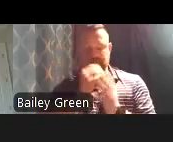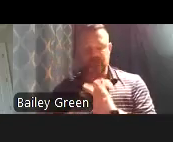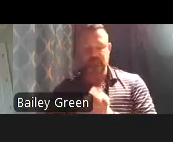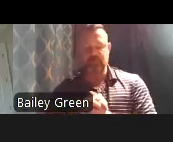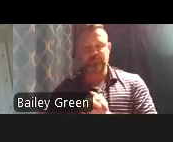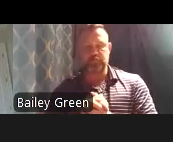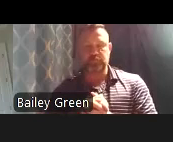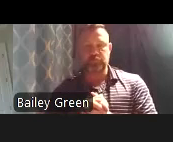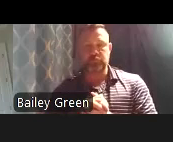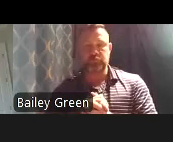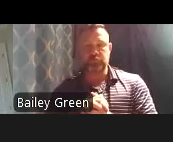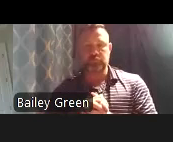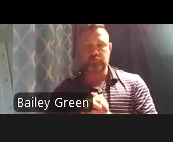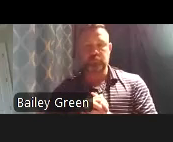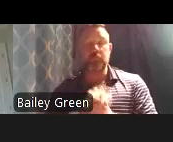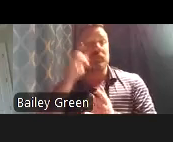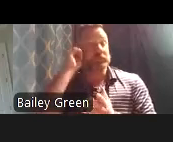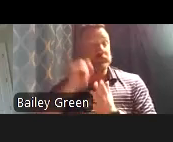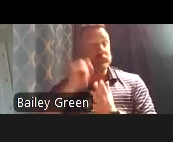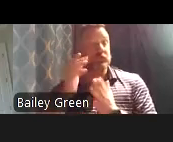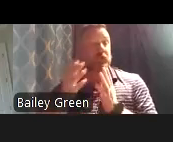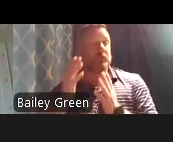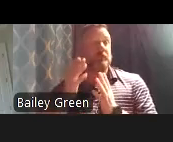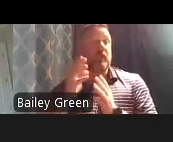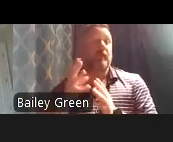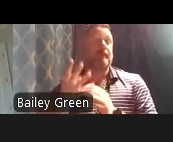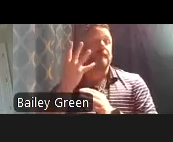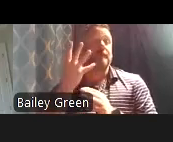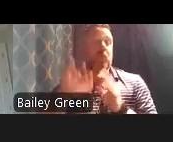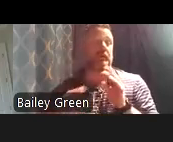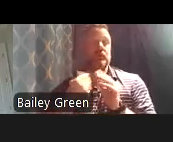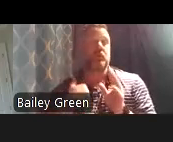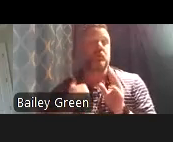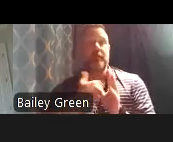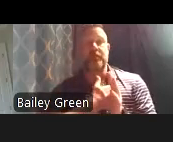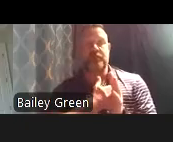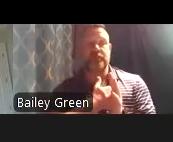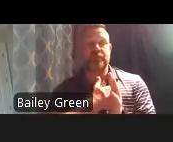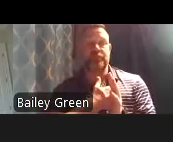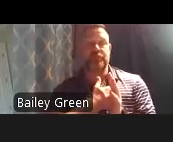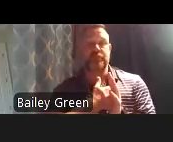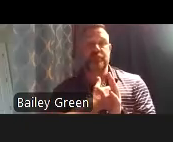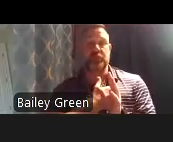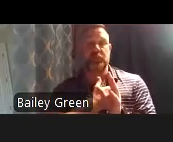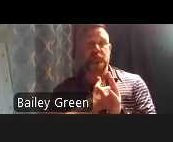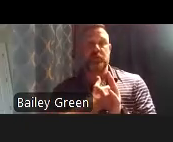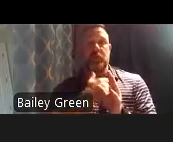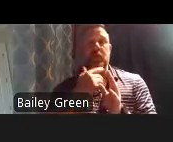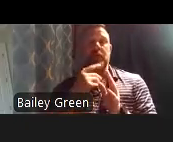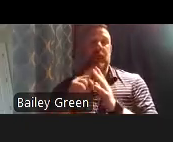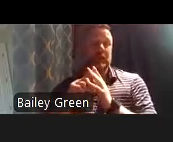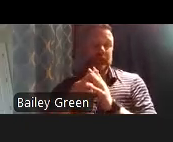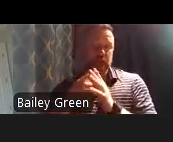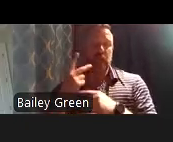then the secretary may appoint up to 4 additional members. And the initial version of